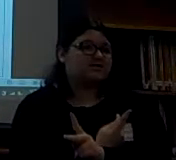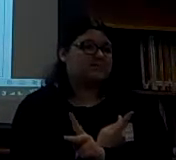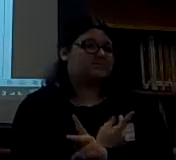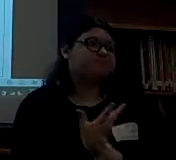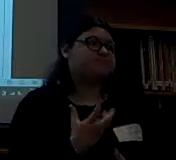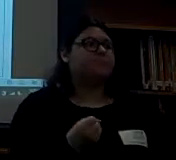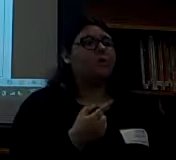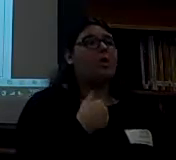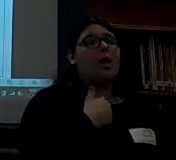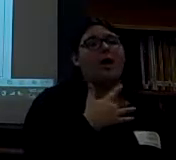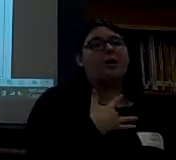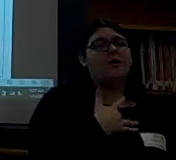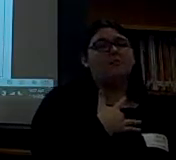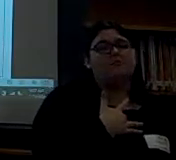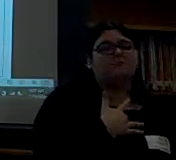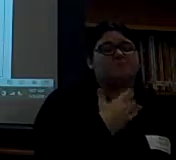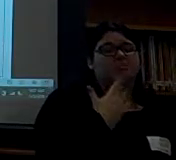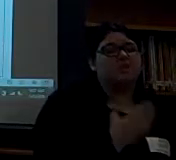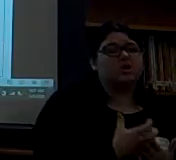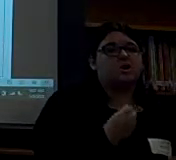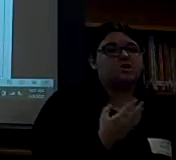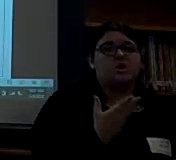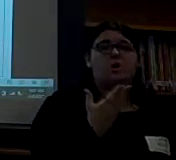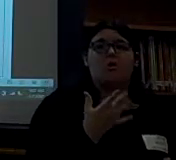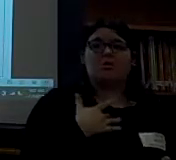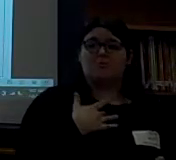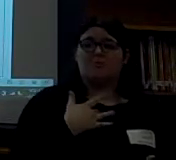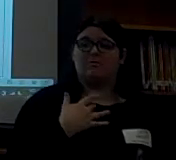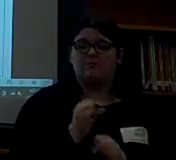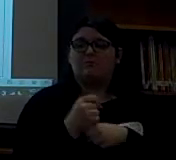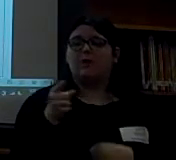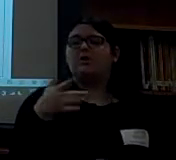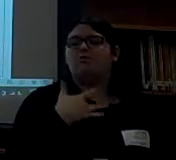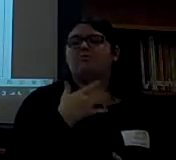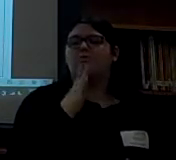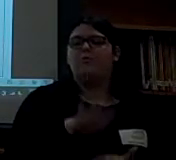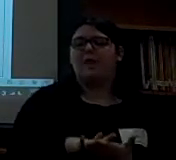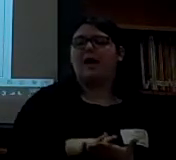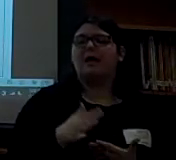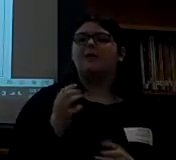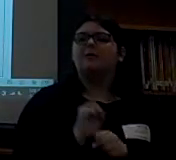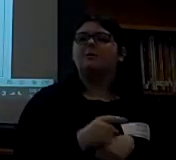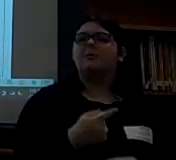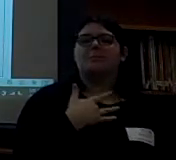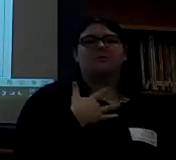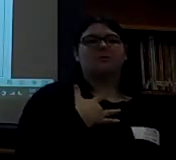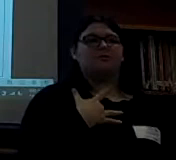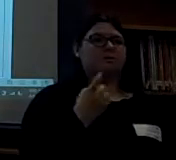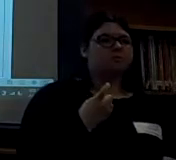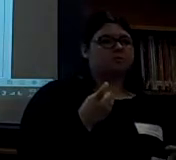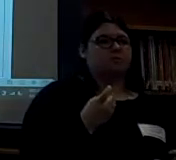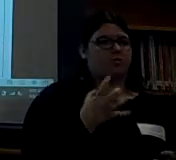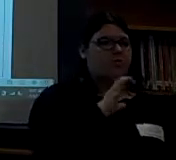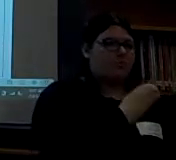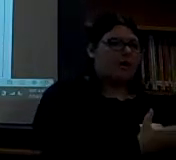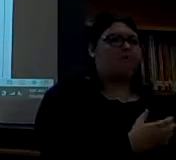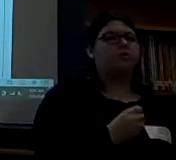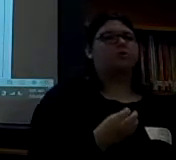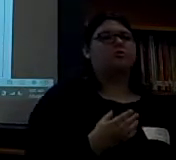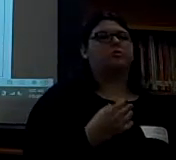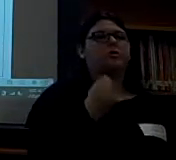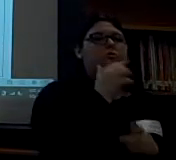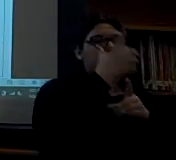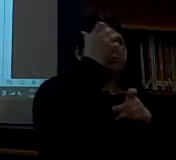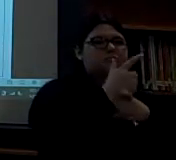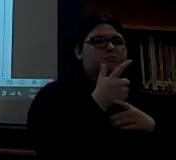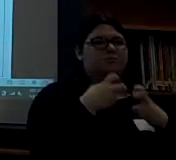good, so I'm gonna make you feel bad because that makes me feel more in control and more powerful. So sibling issues are usually